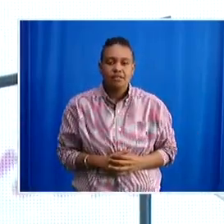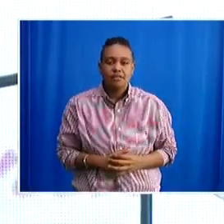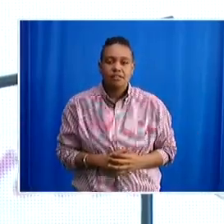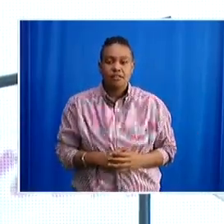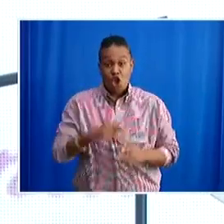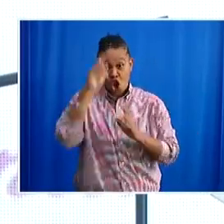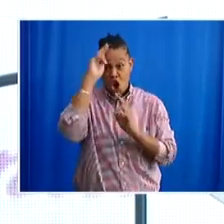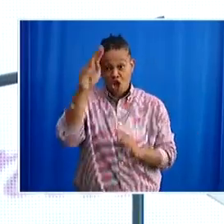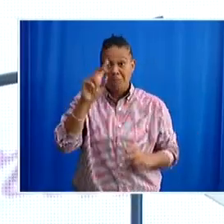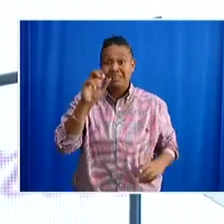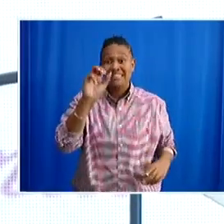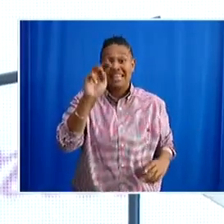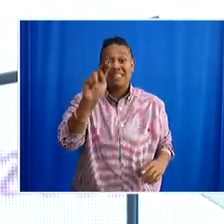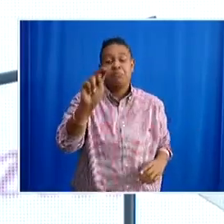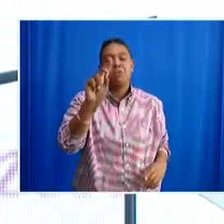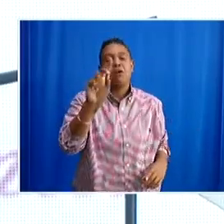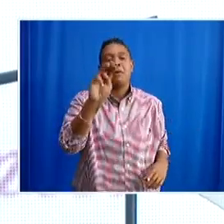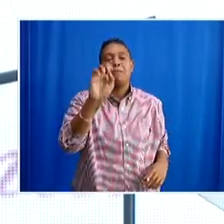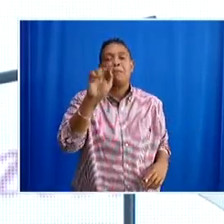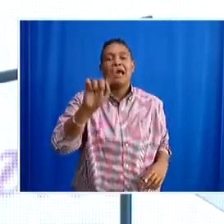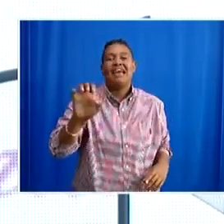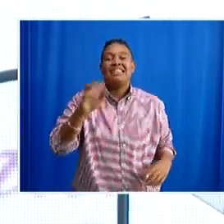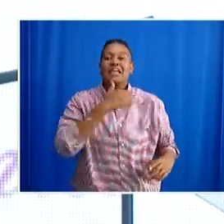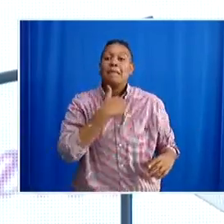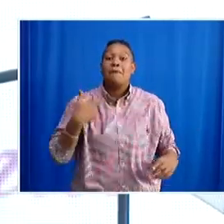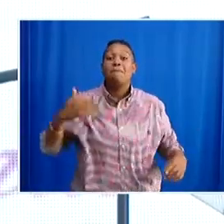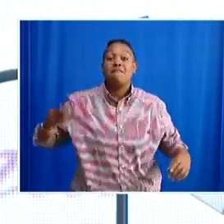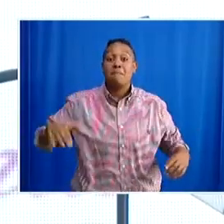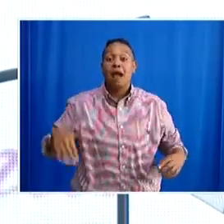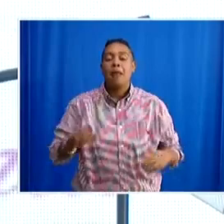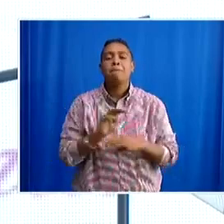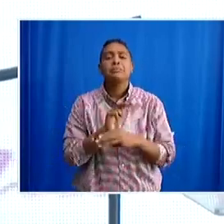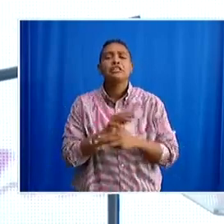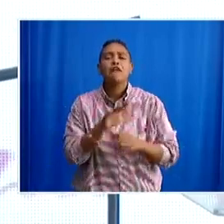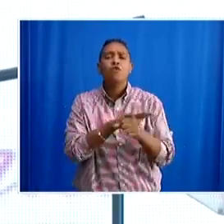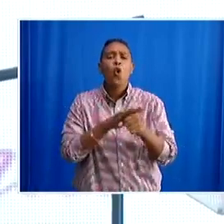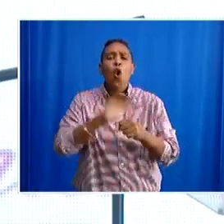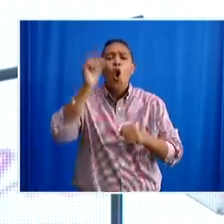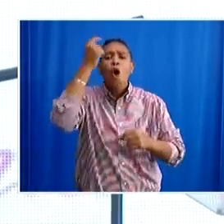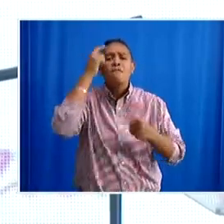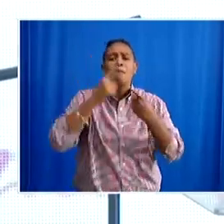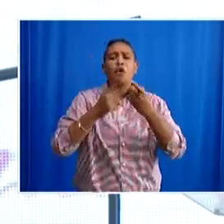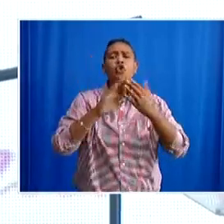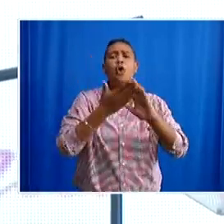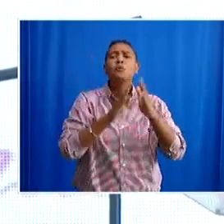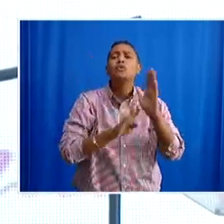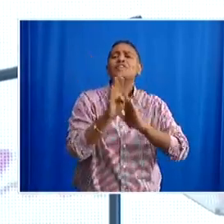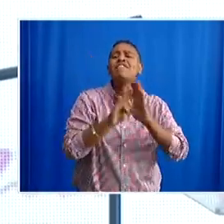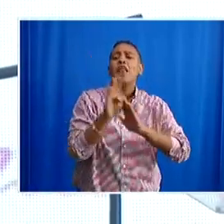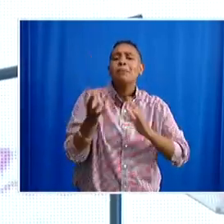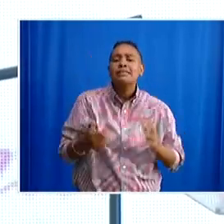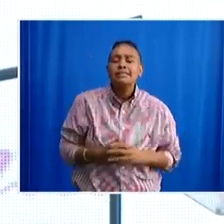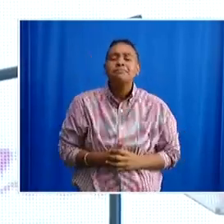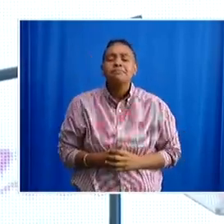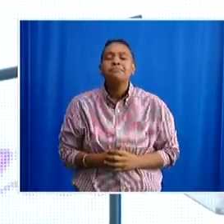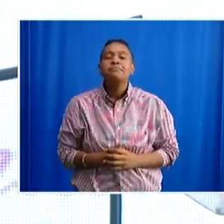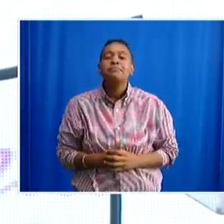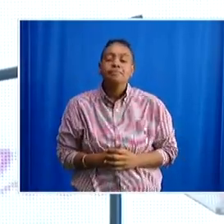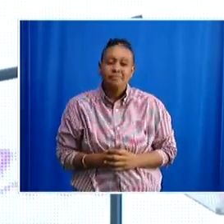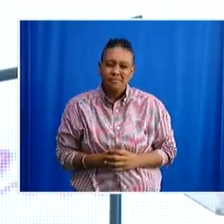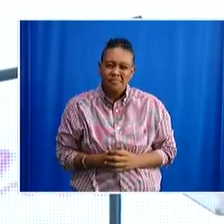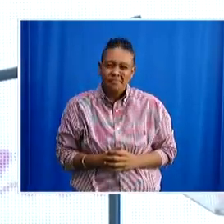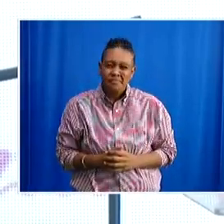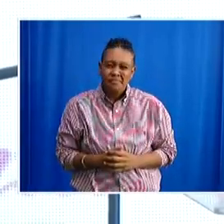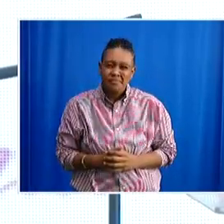Honorable Desmond McKenzie, Member of Parliament, Minister of Local Government and Community Development.